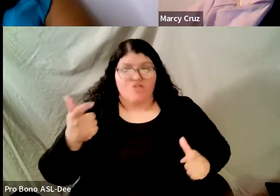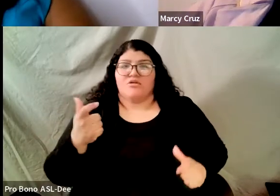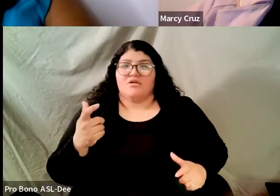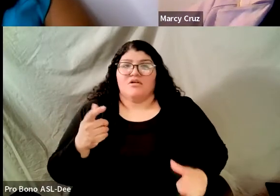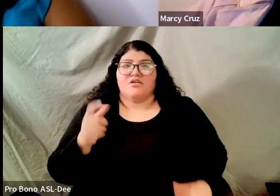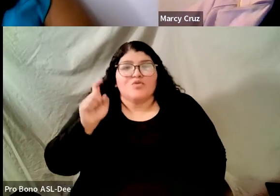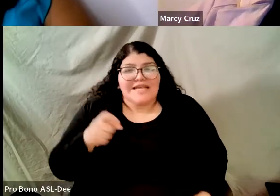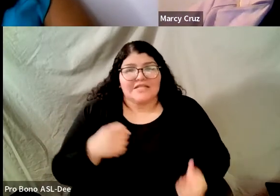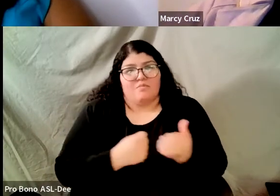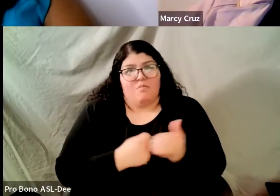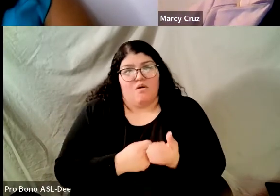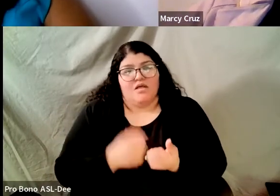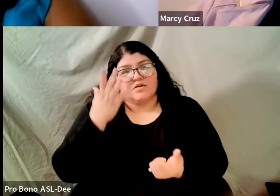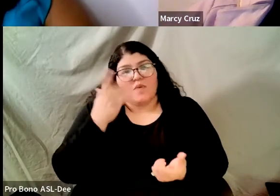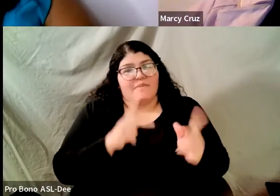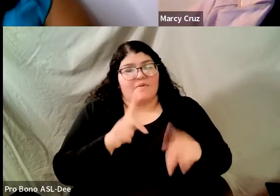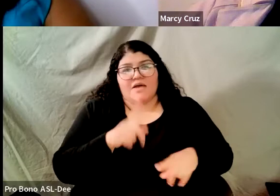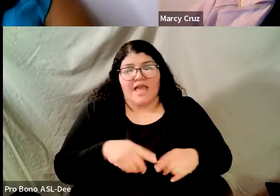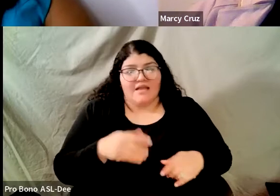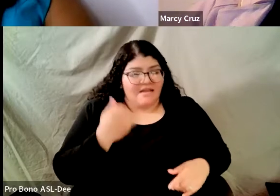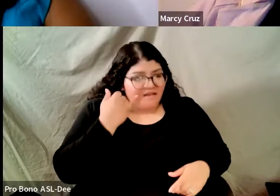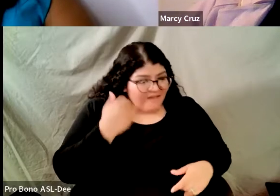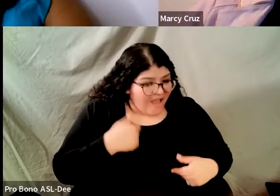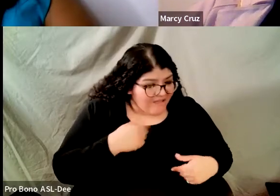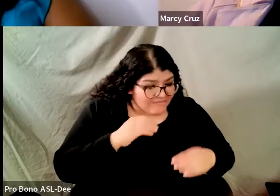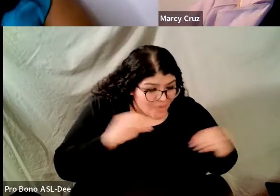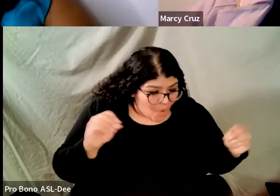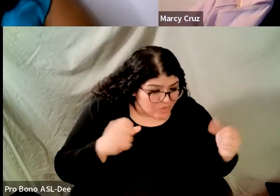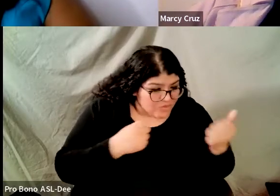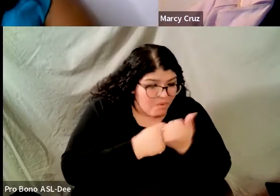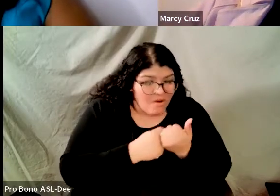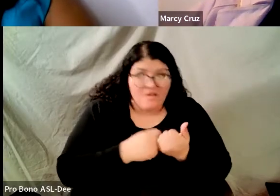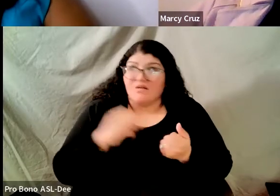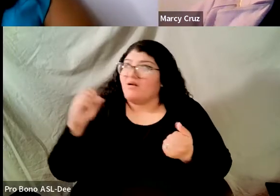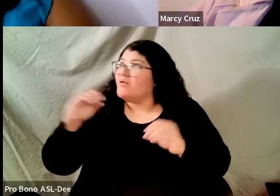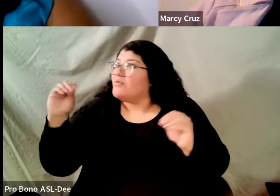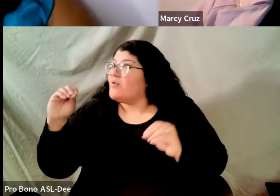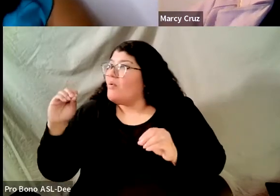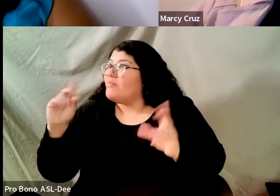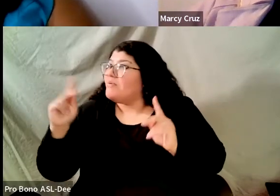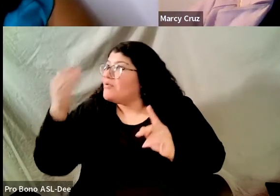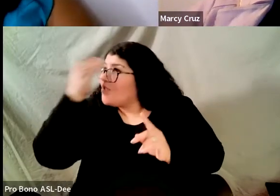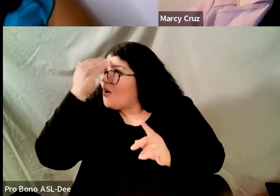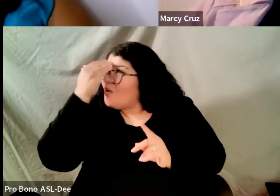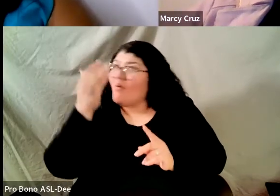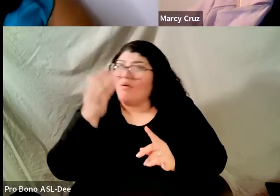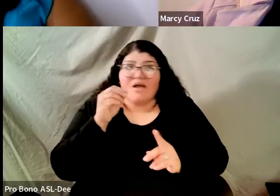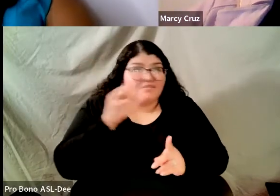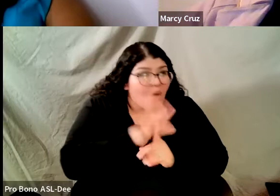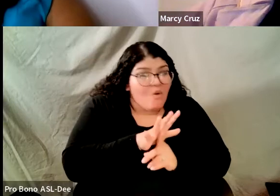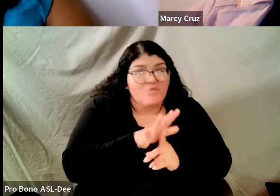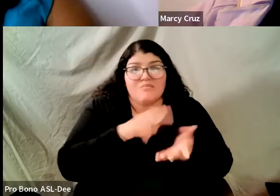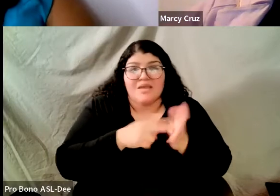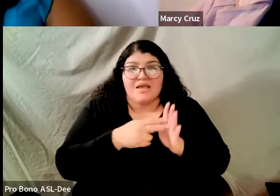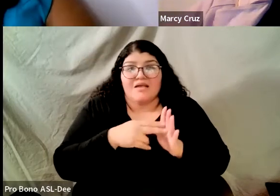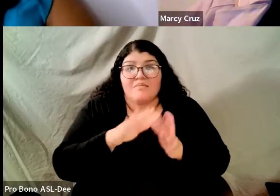can't continue to do what they do and thrive. They need exposure. They need followers on social media now.